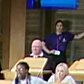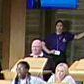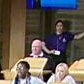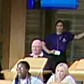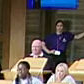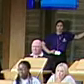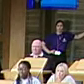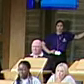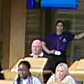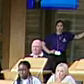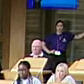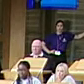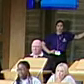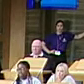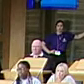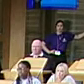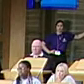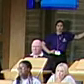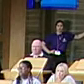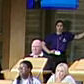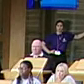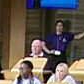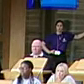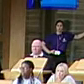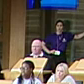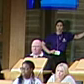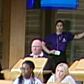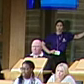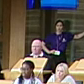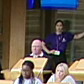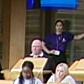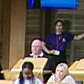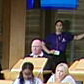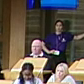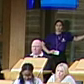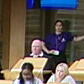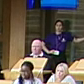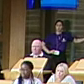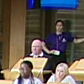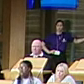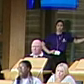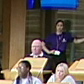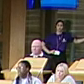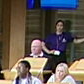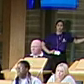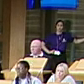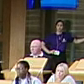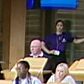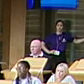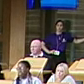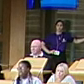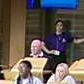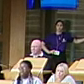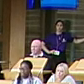I'm Danielle Onyewenyi, one of the MSYPs for Paisley. I'm also currently one of the conveners for the Scottish Youth Parliament. So yesterday myself, I